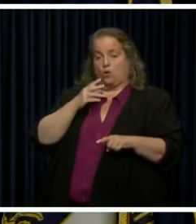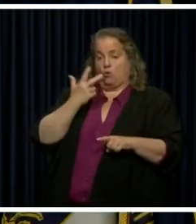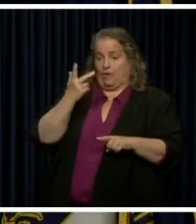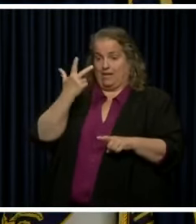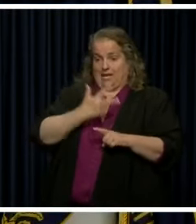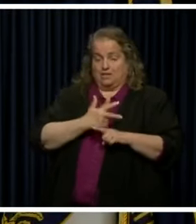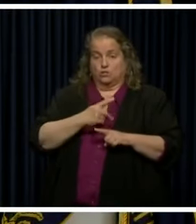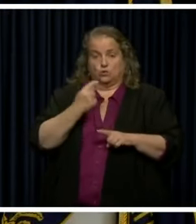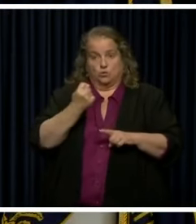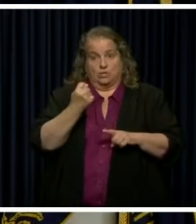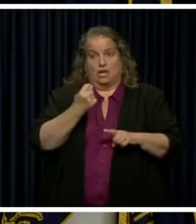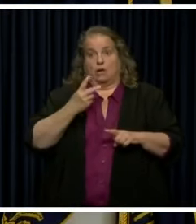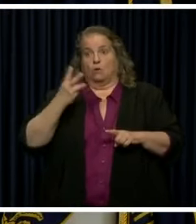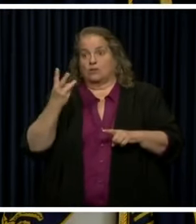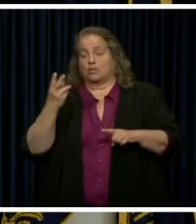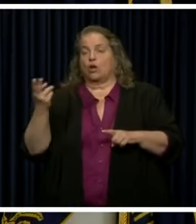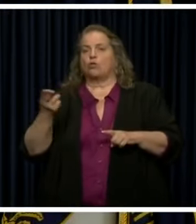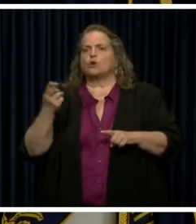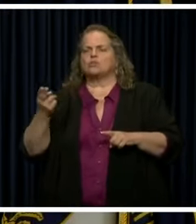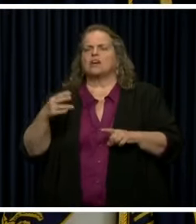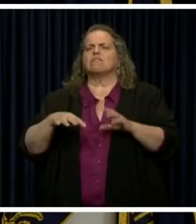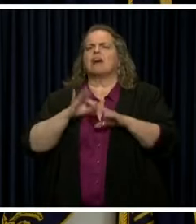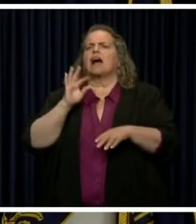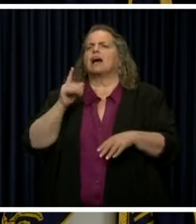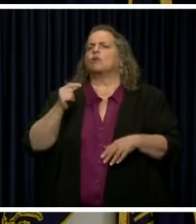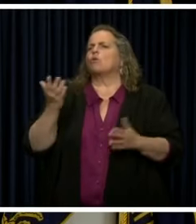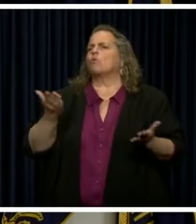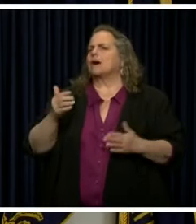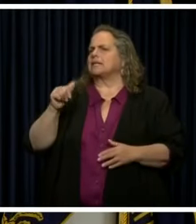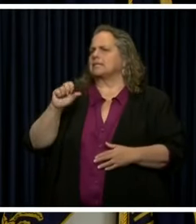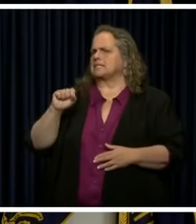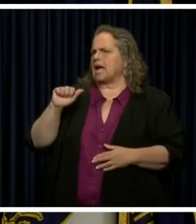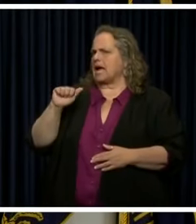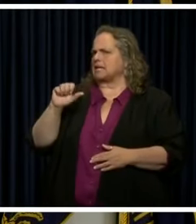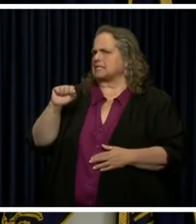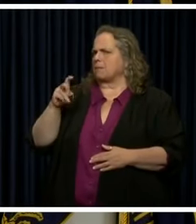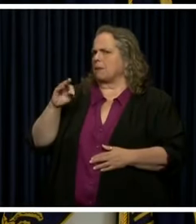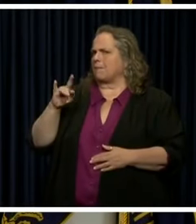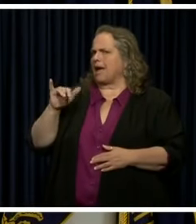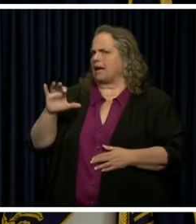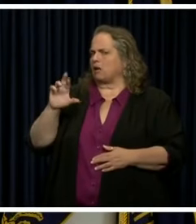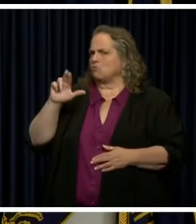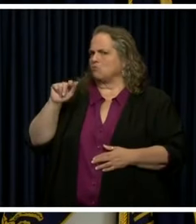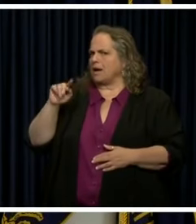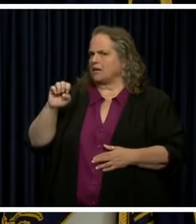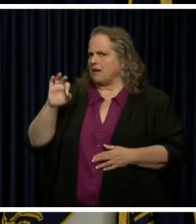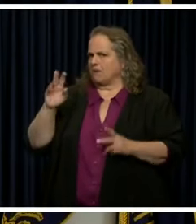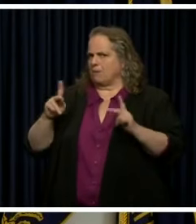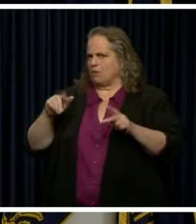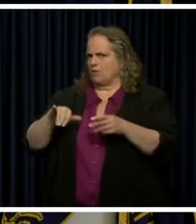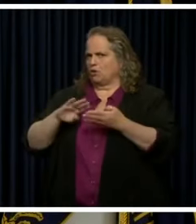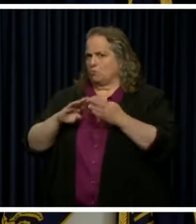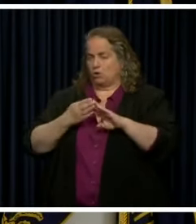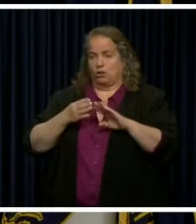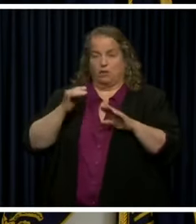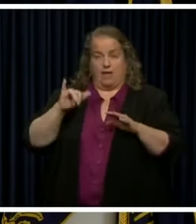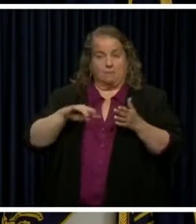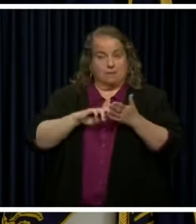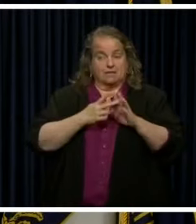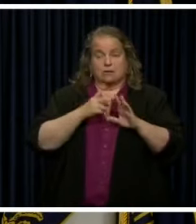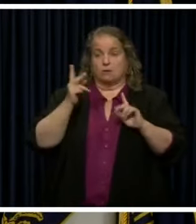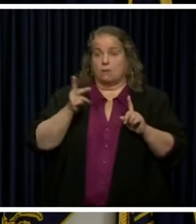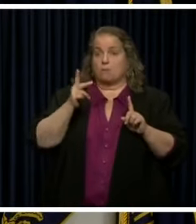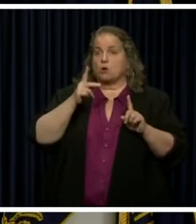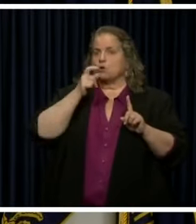Wednesday, Thursday, about the asymptomatic rate in the community, meaning how many people that don't show symptoms that have it, because that tells